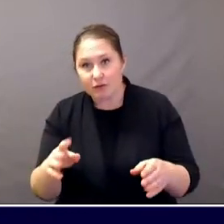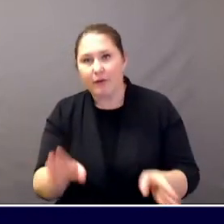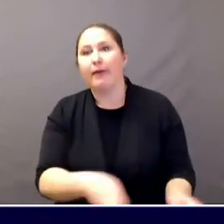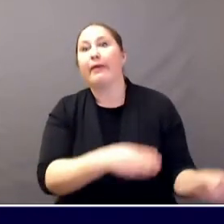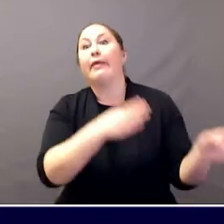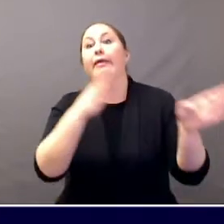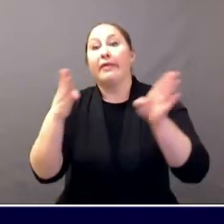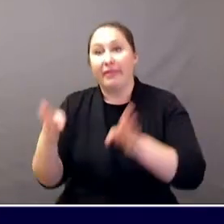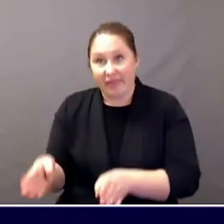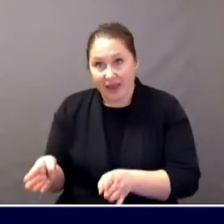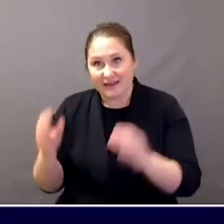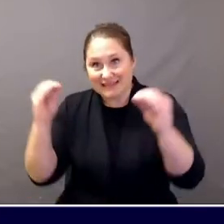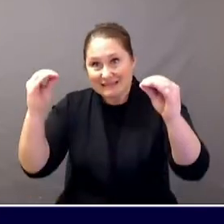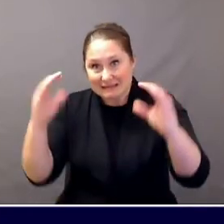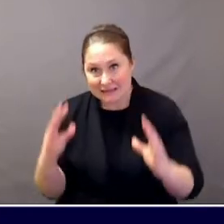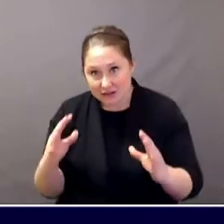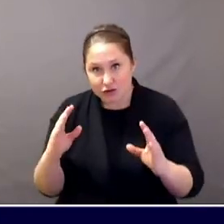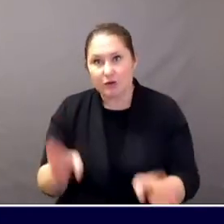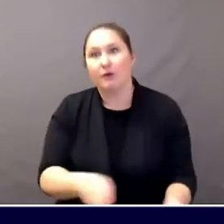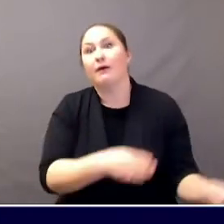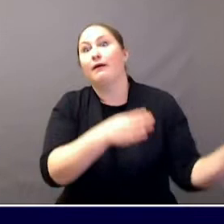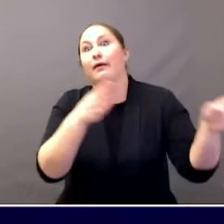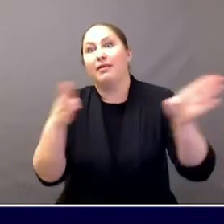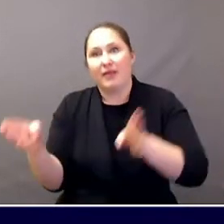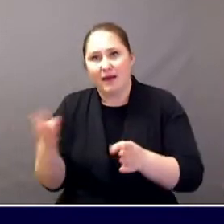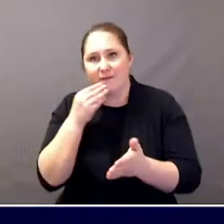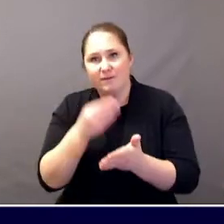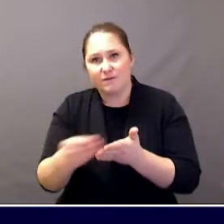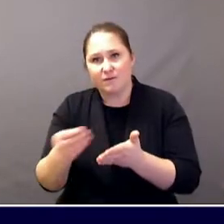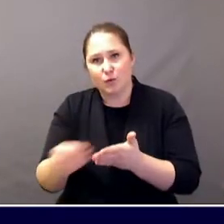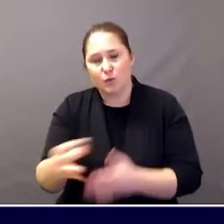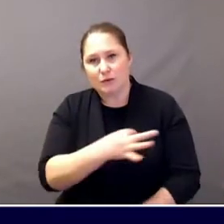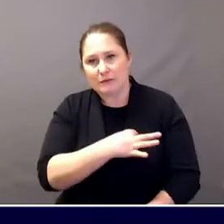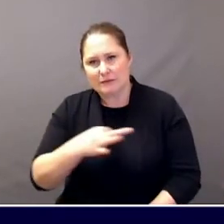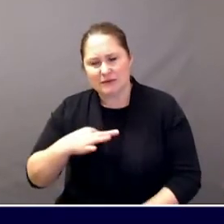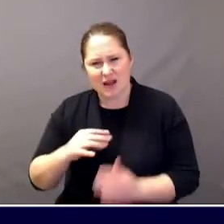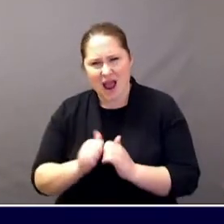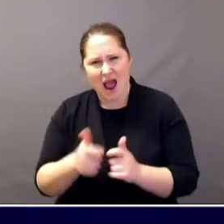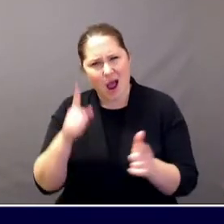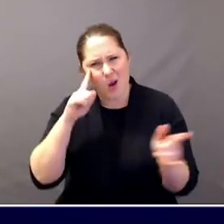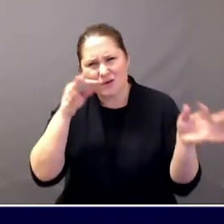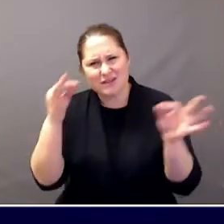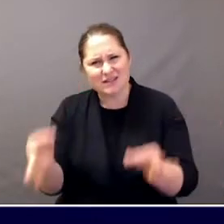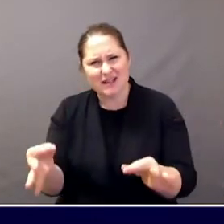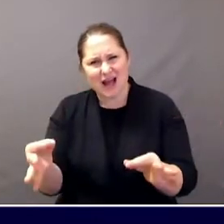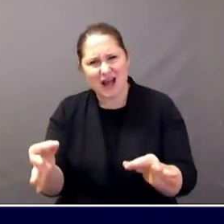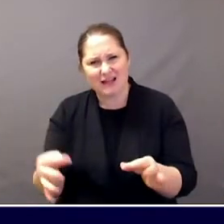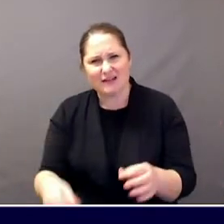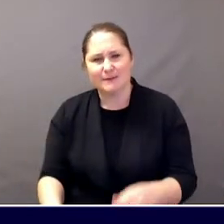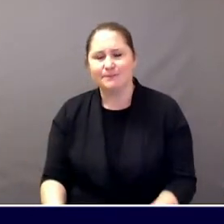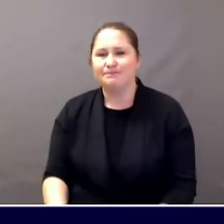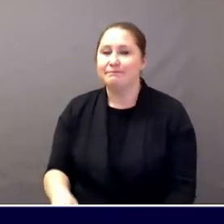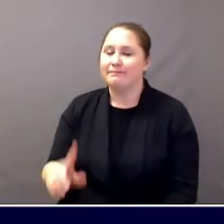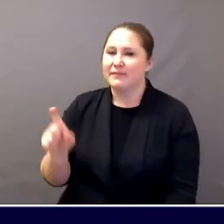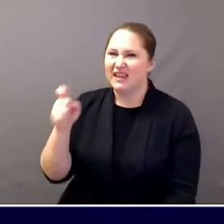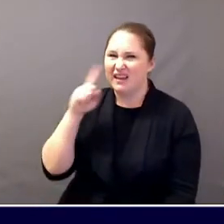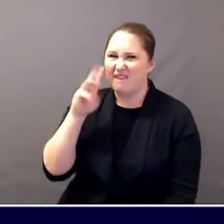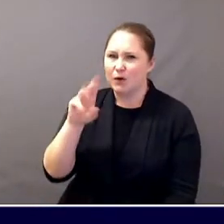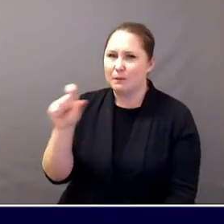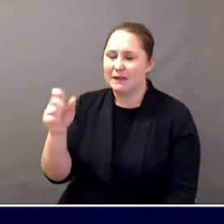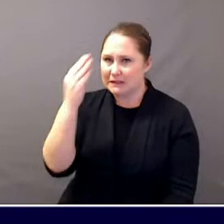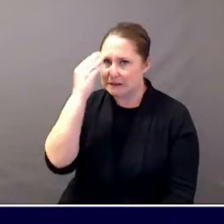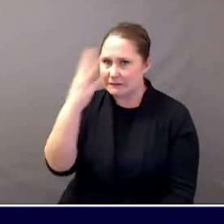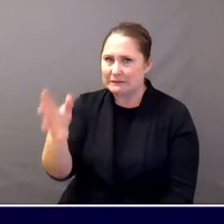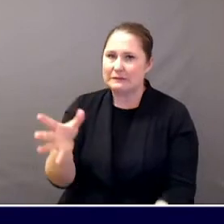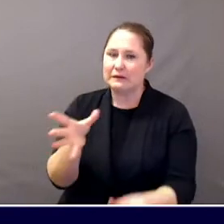let me begin the response by saying I very much dislike the term essential workers or essential